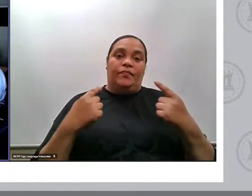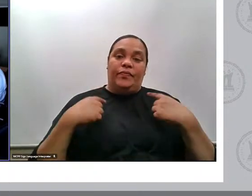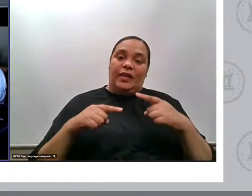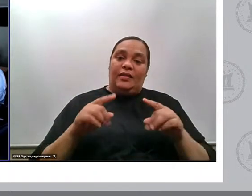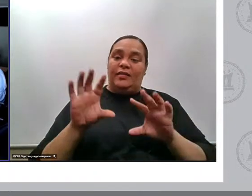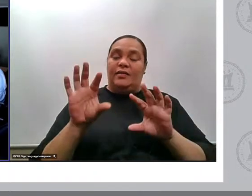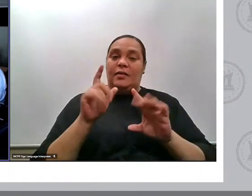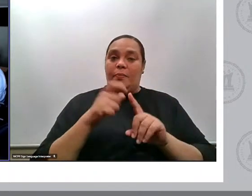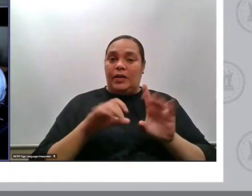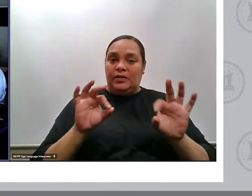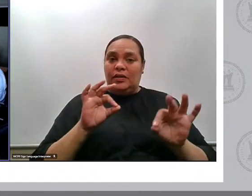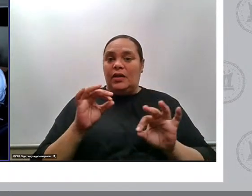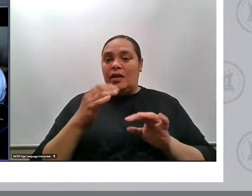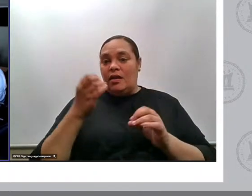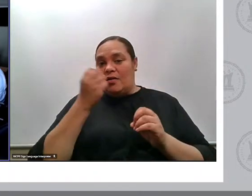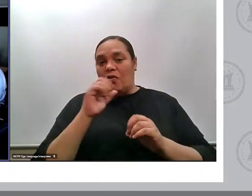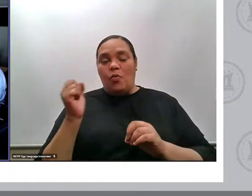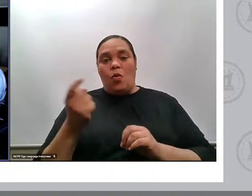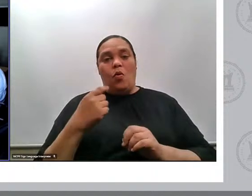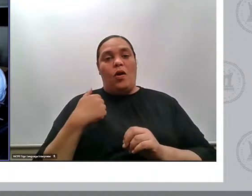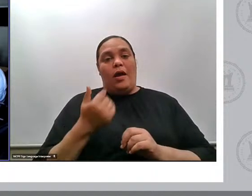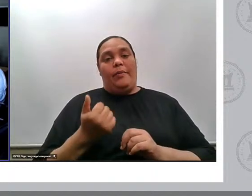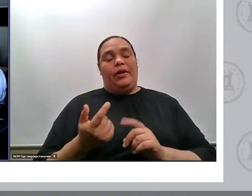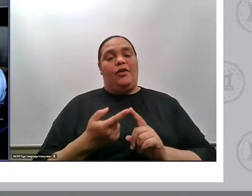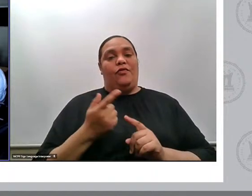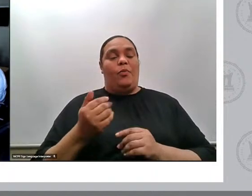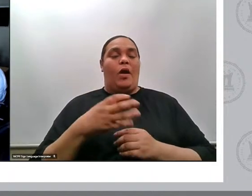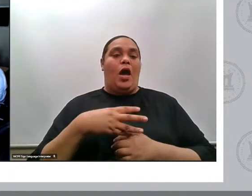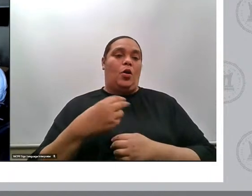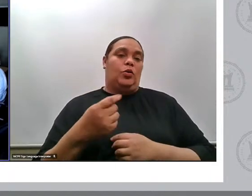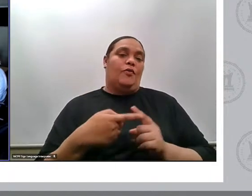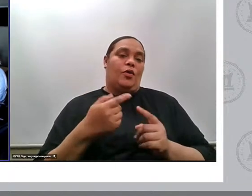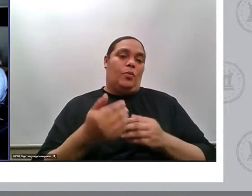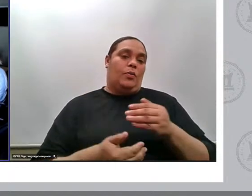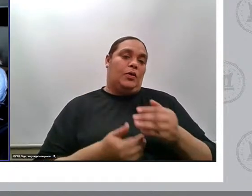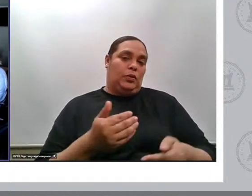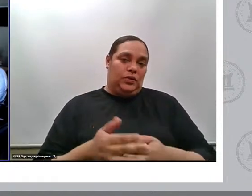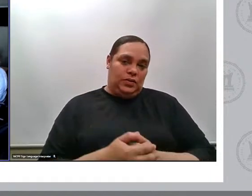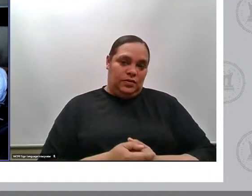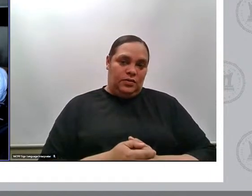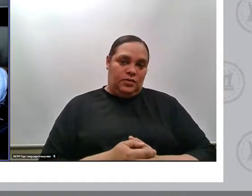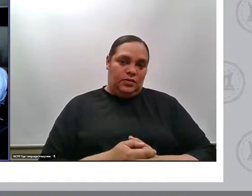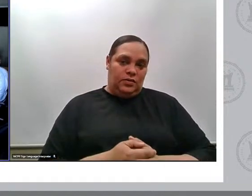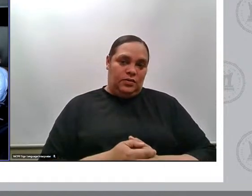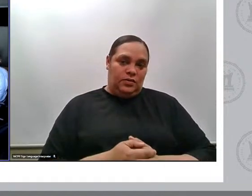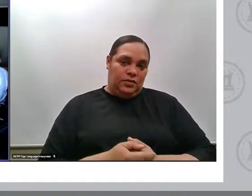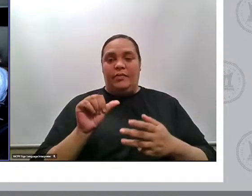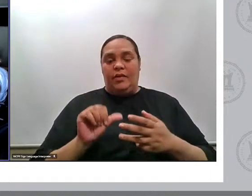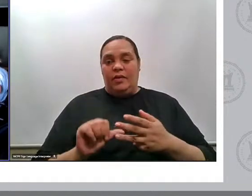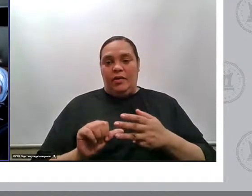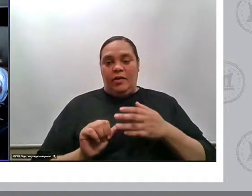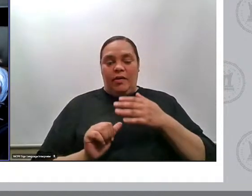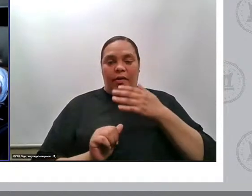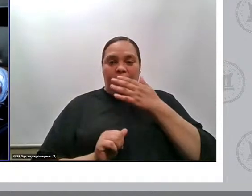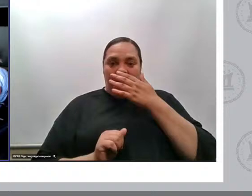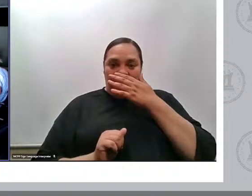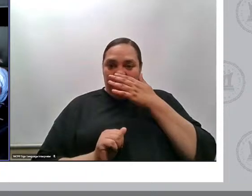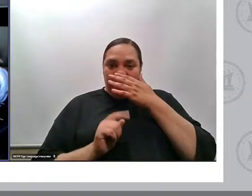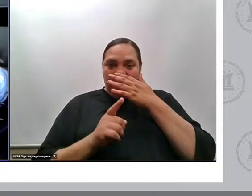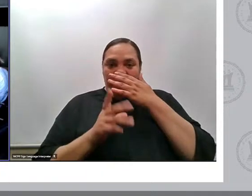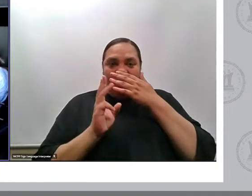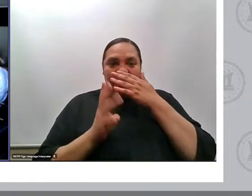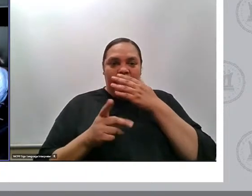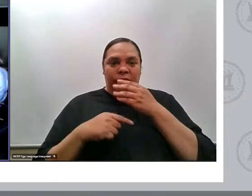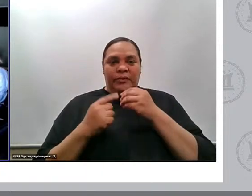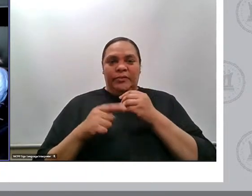candidates, inform all applicants of the outcome of the process. The next slide is just dealing with